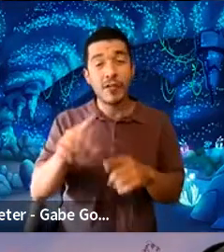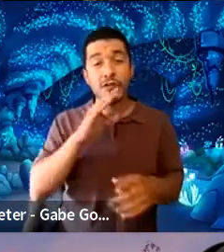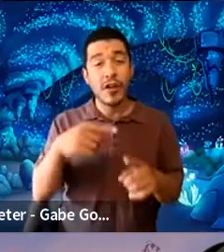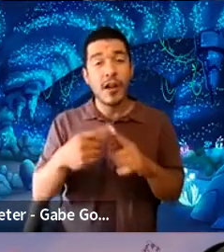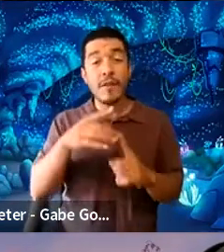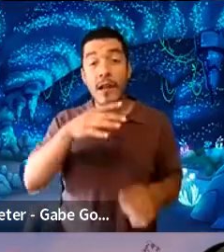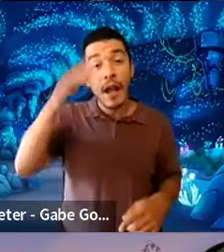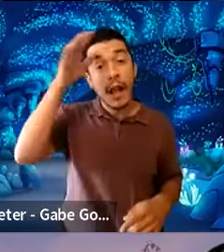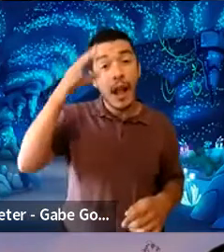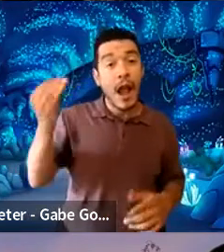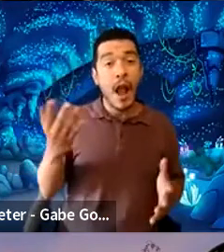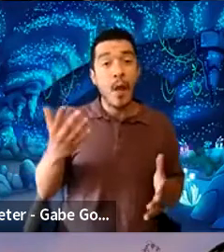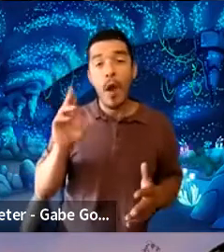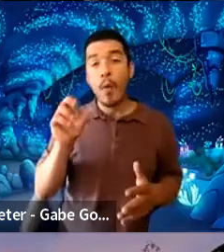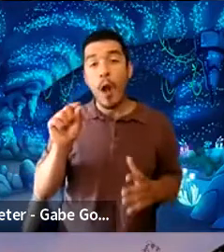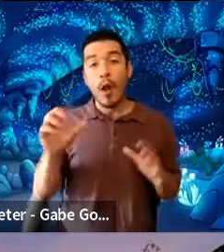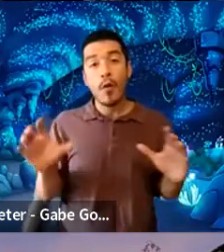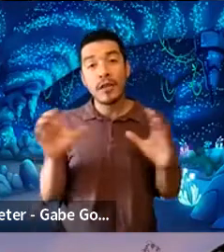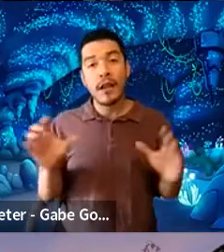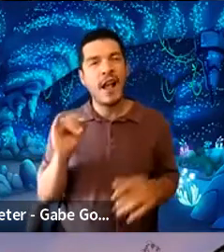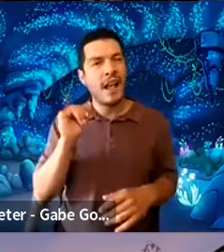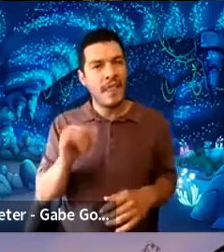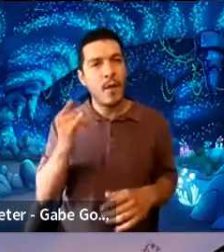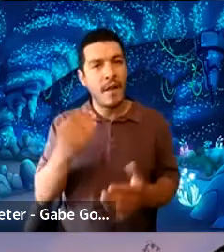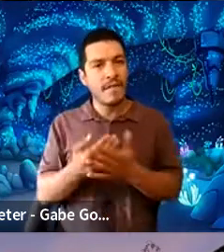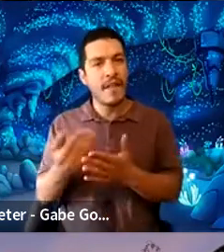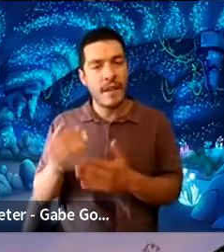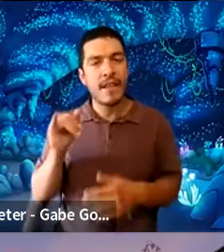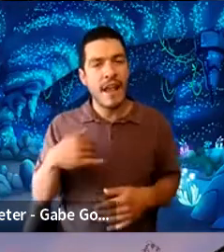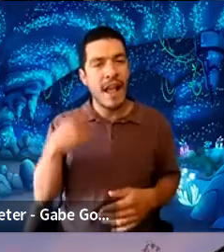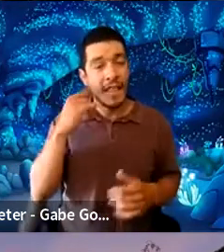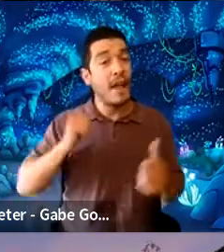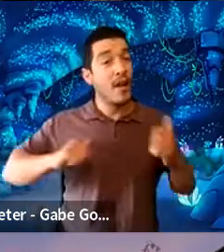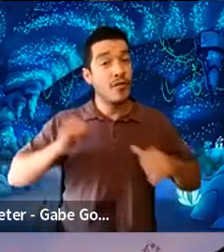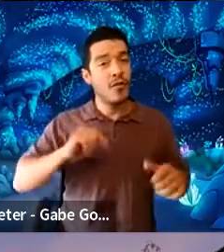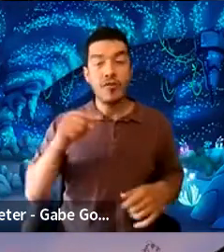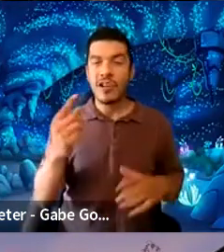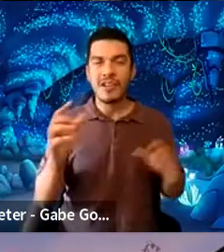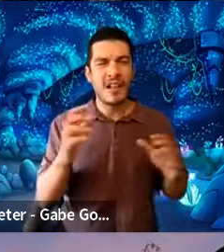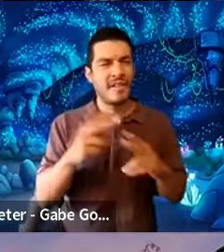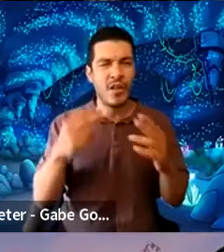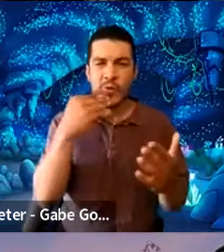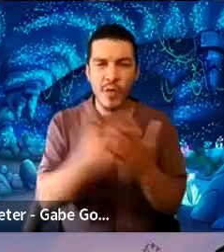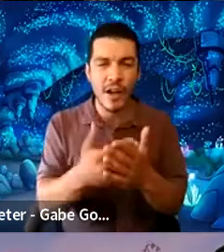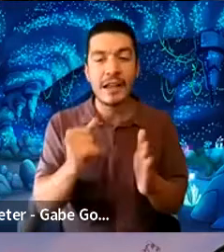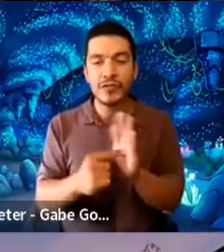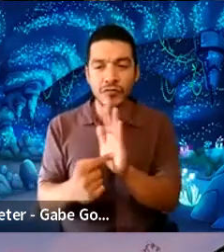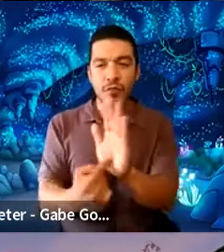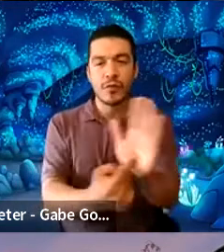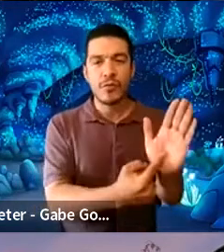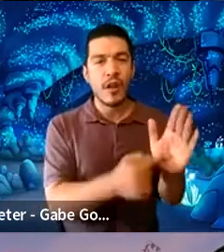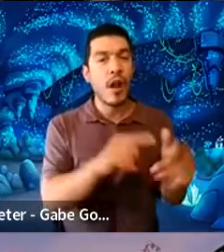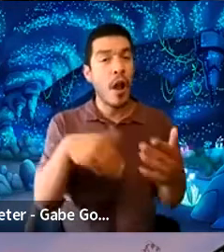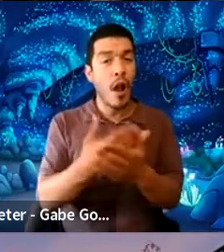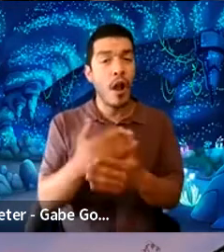about the parents and what Rolla does, and that's one of the things that I think the show just does so well is show